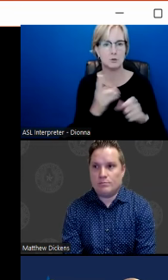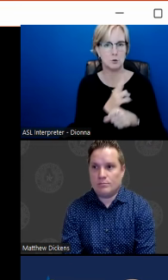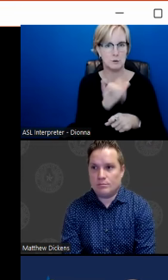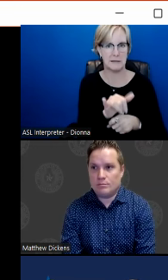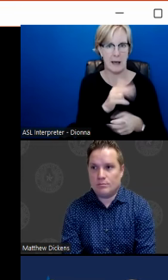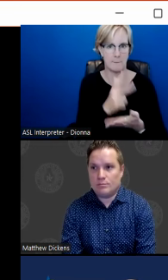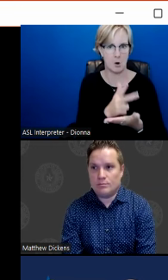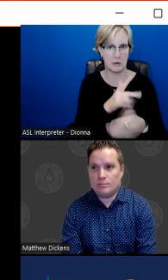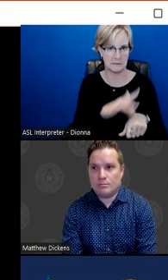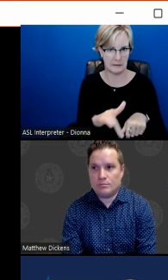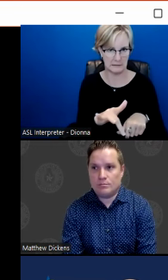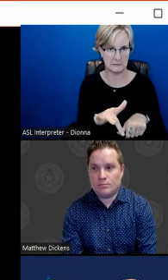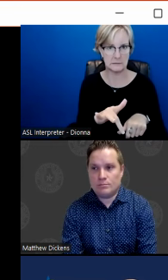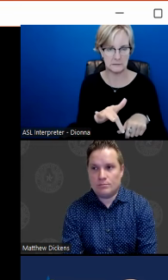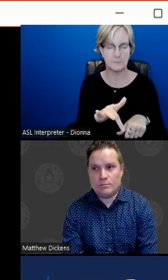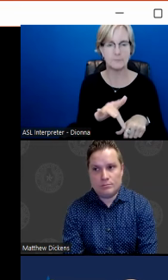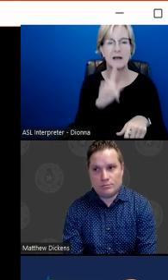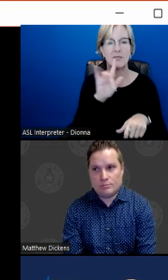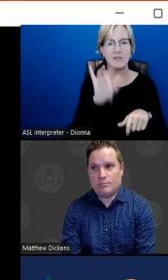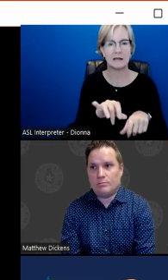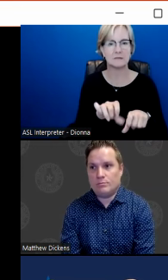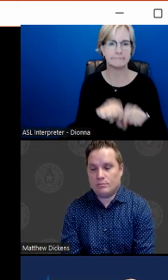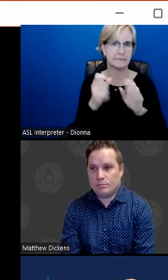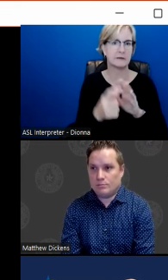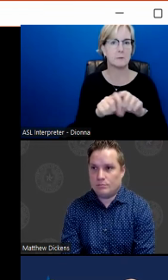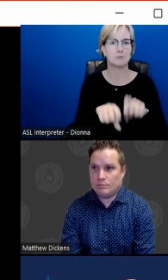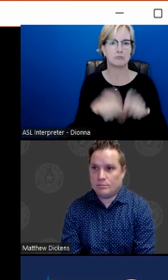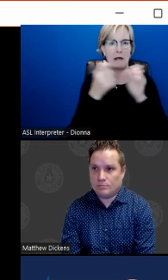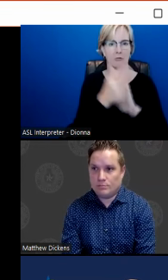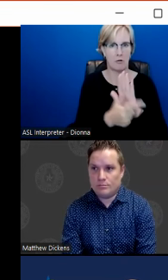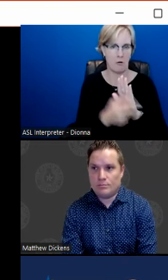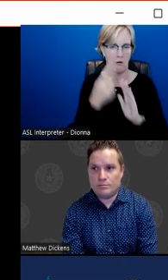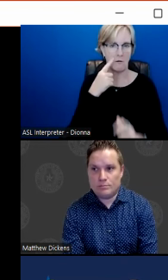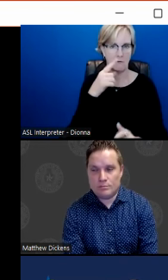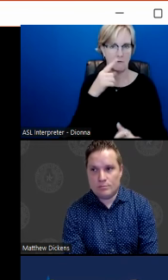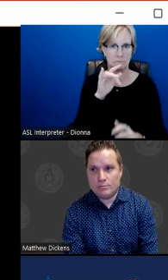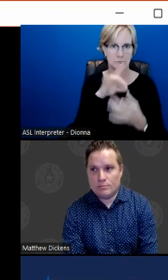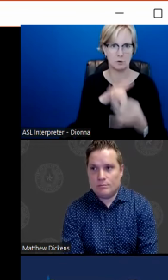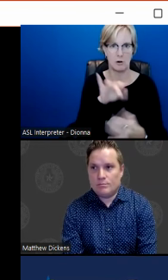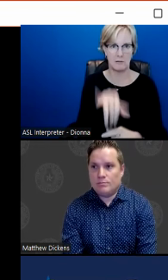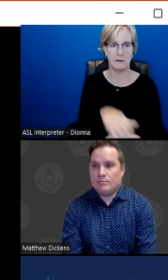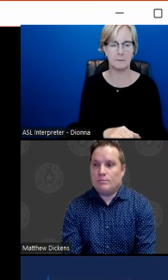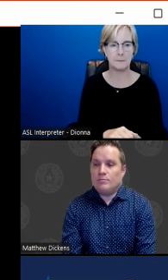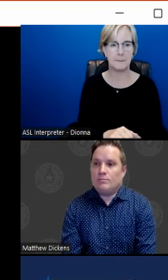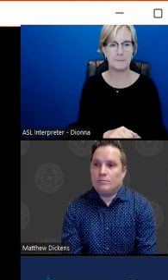space. It is a violation of the law in that regard.